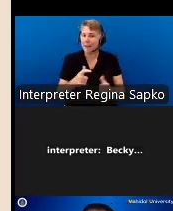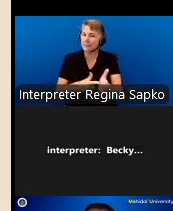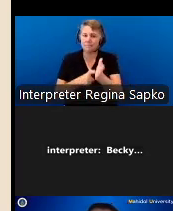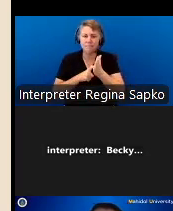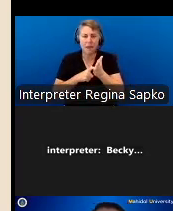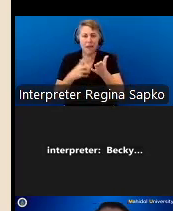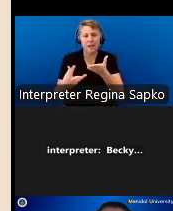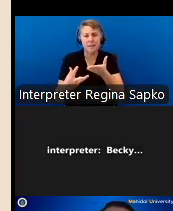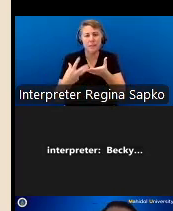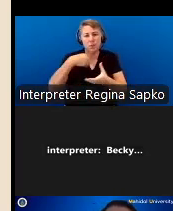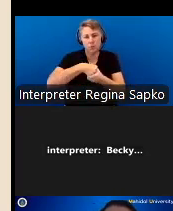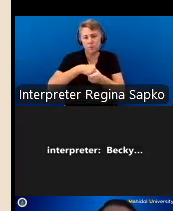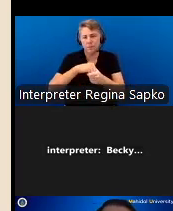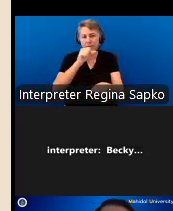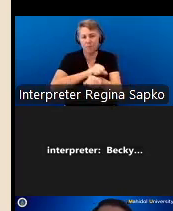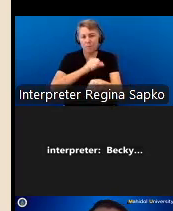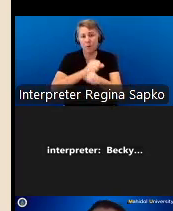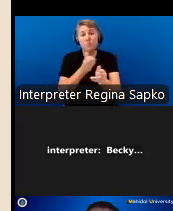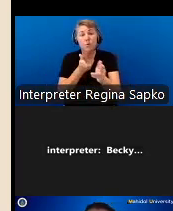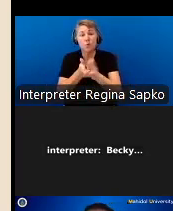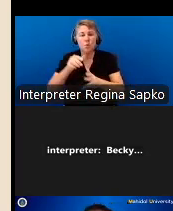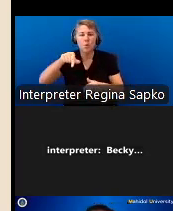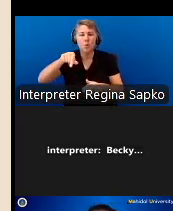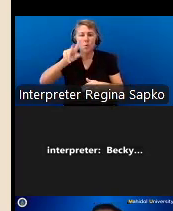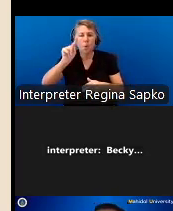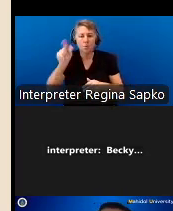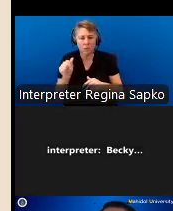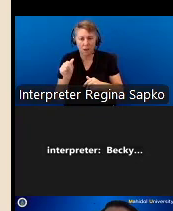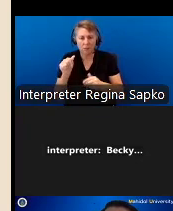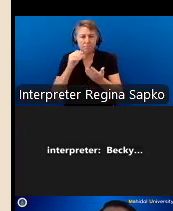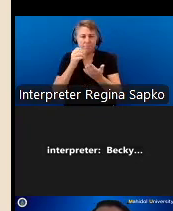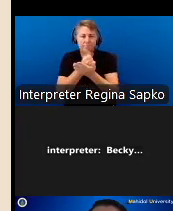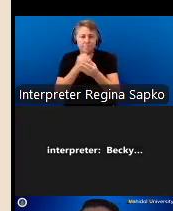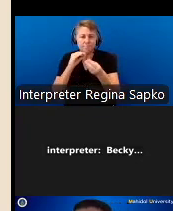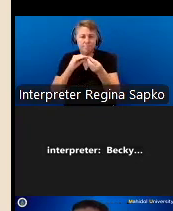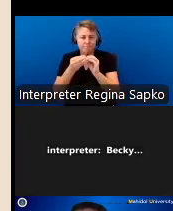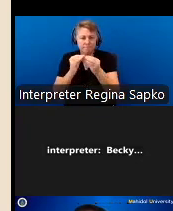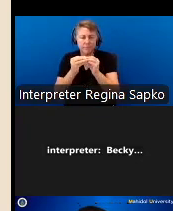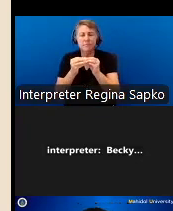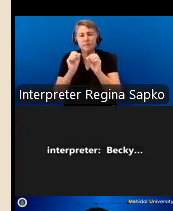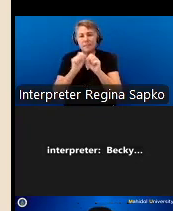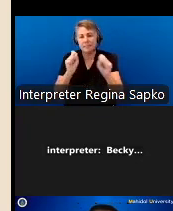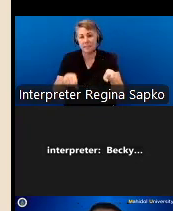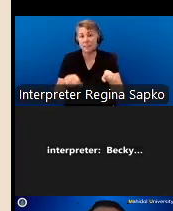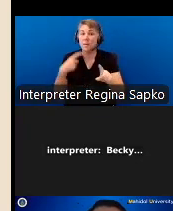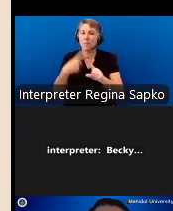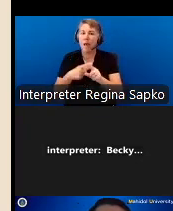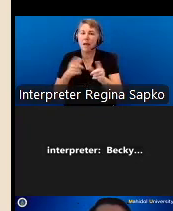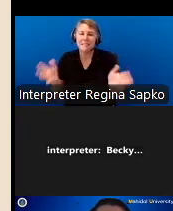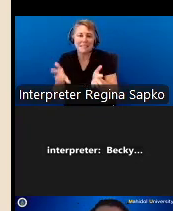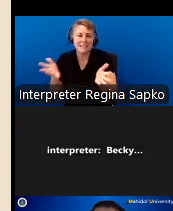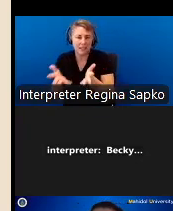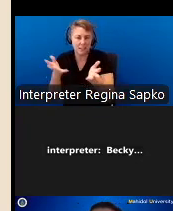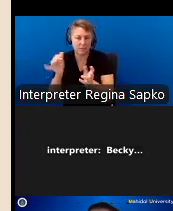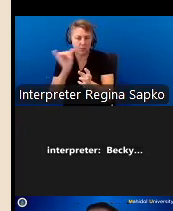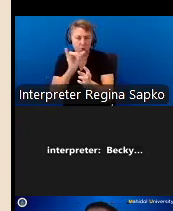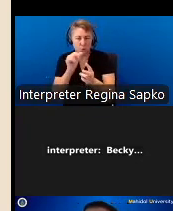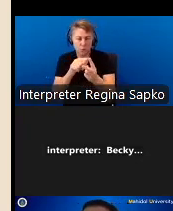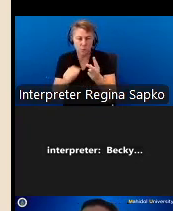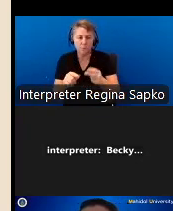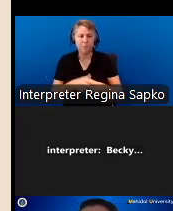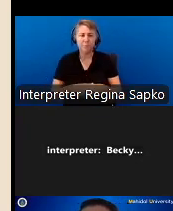system and also employer incentive. And luckily, we have like